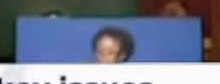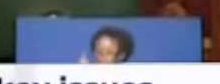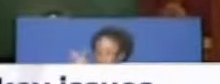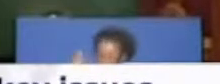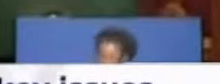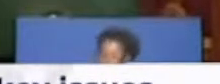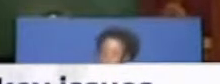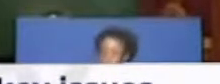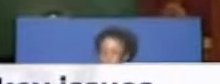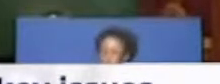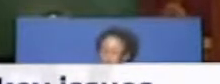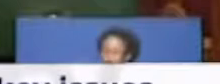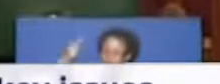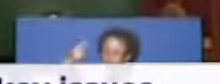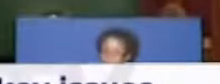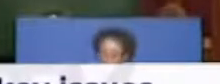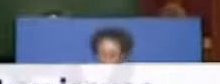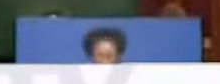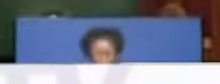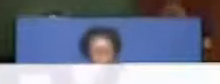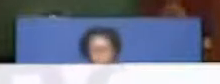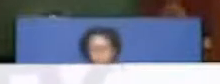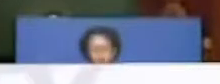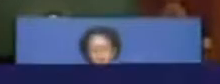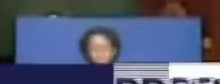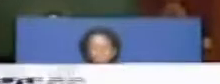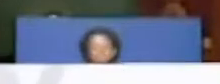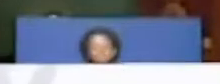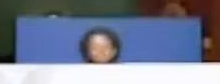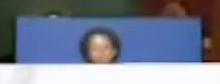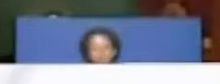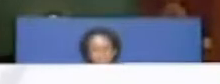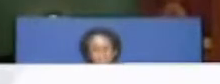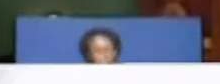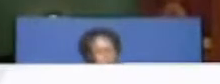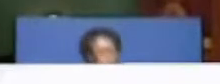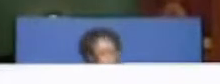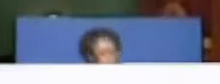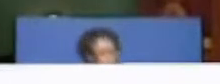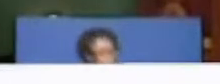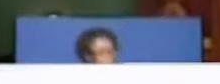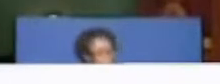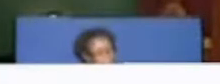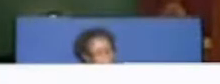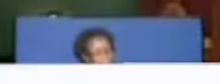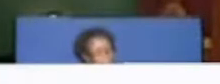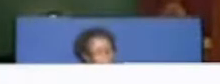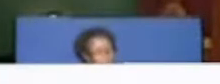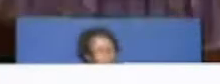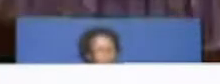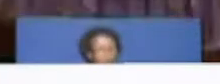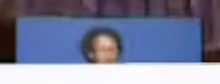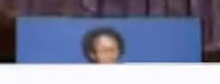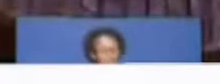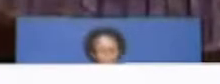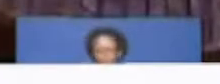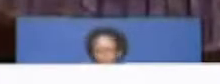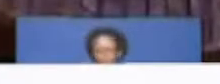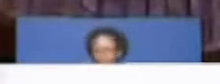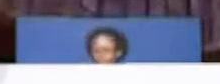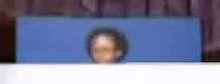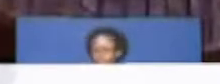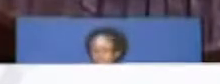confirm that we are on course to institutionalize the sought reforms. The